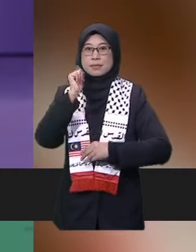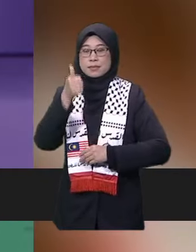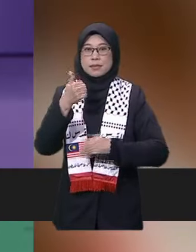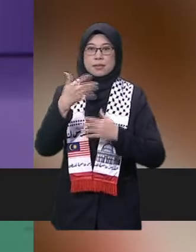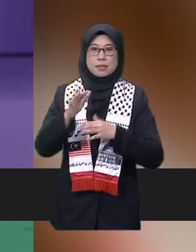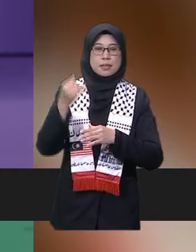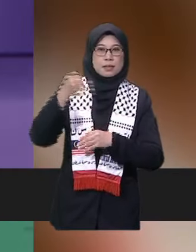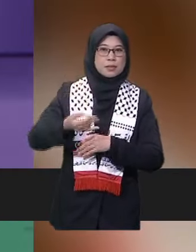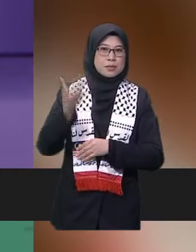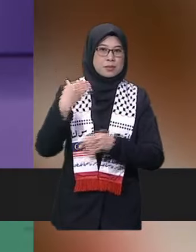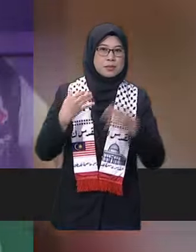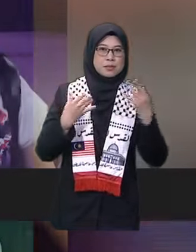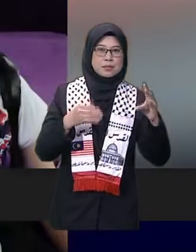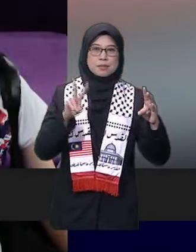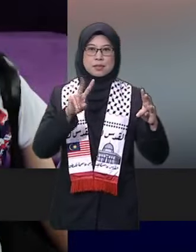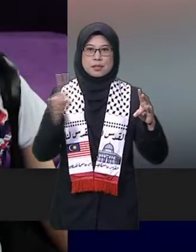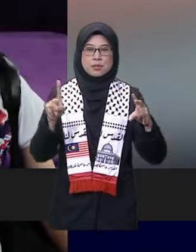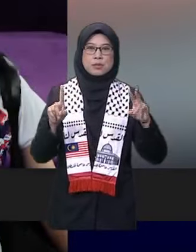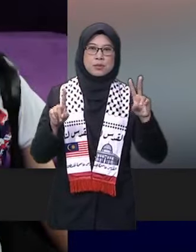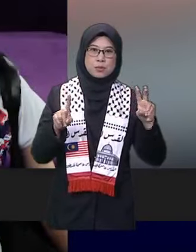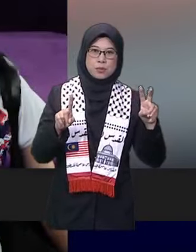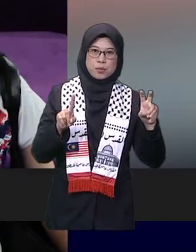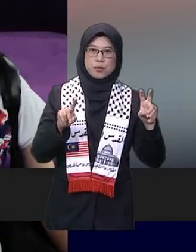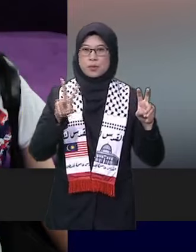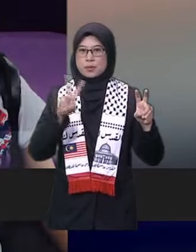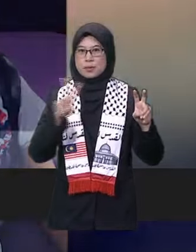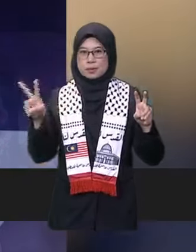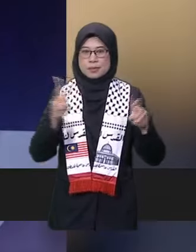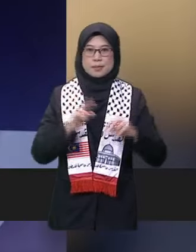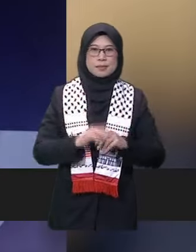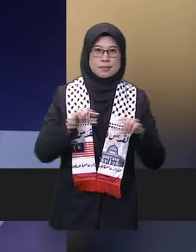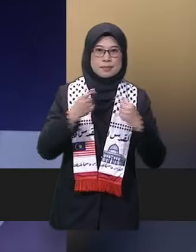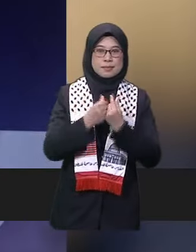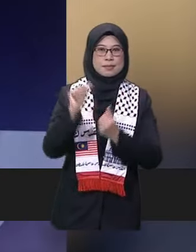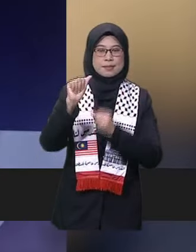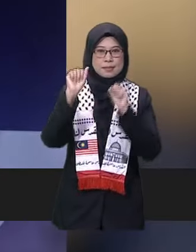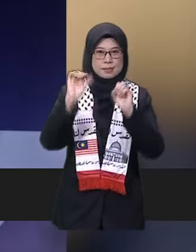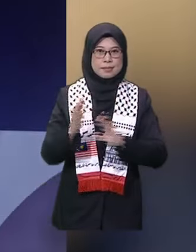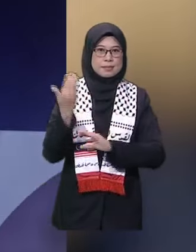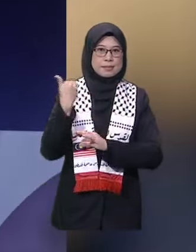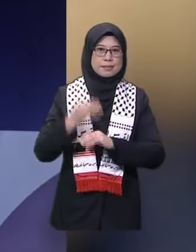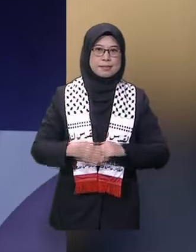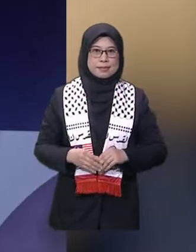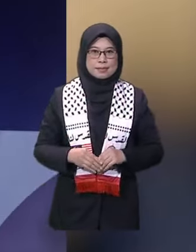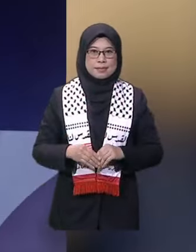selepas tewas 17-21, 20-22 dalam asi pertama Kepulan A Sabtu lepas.